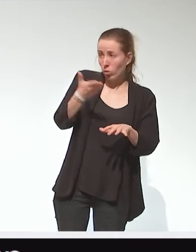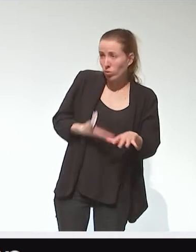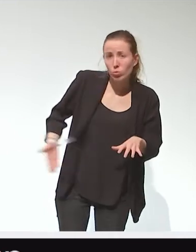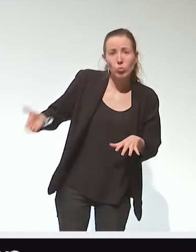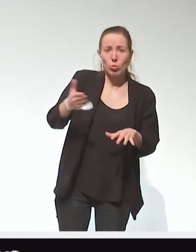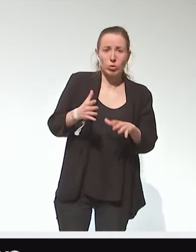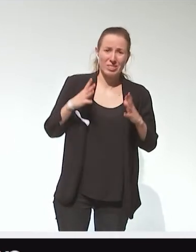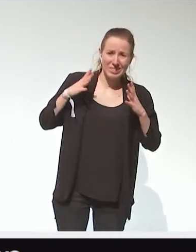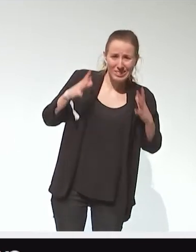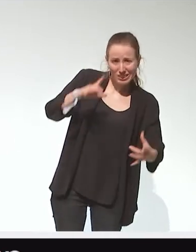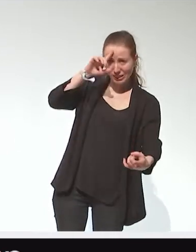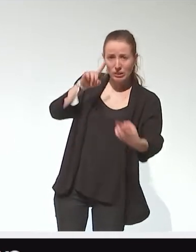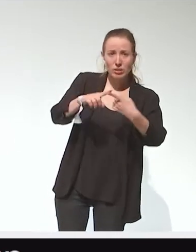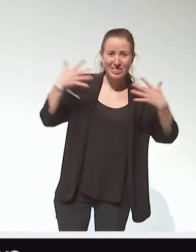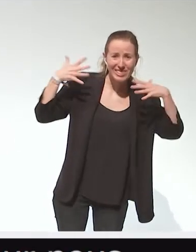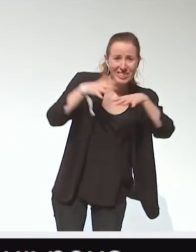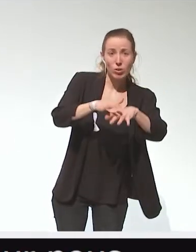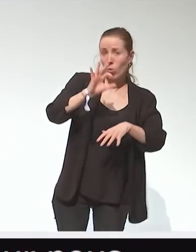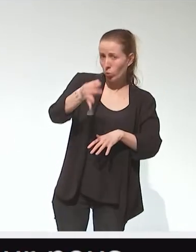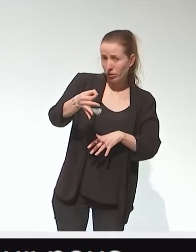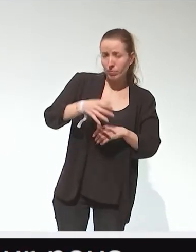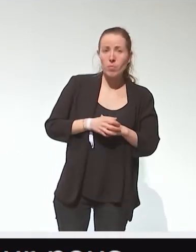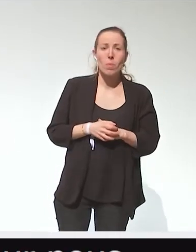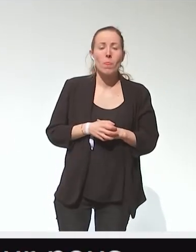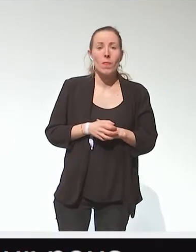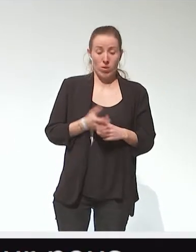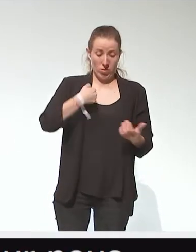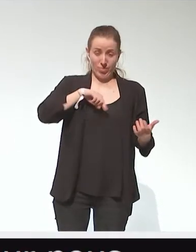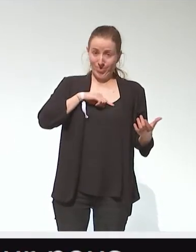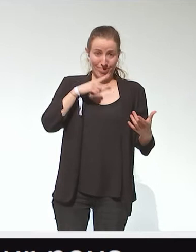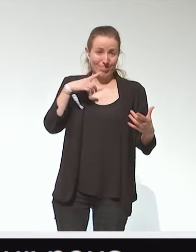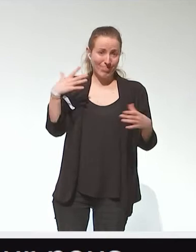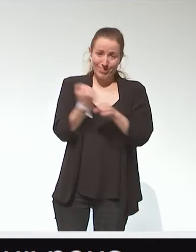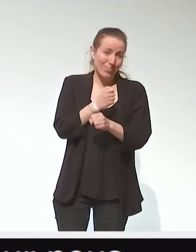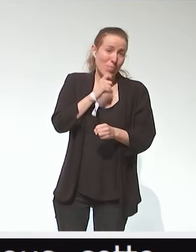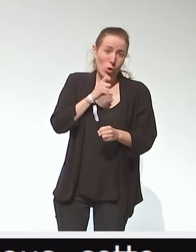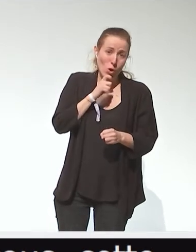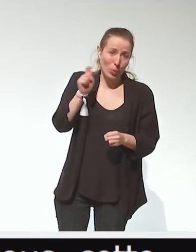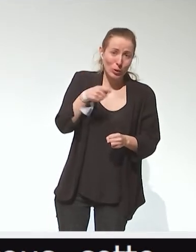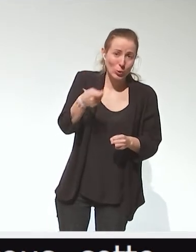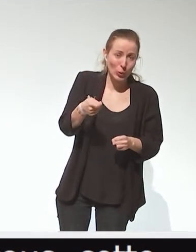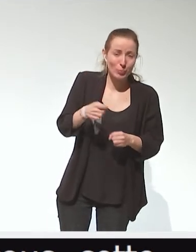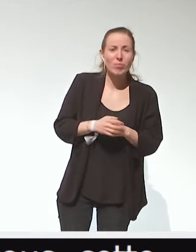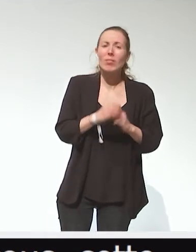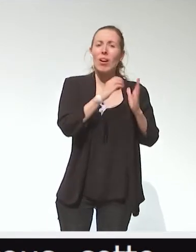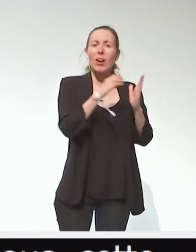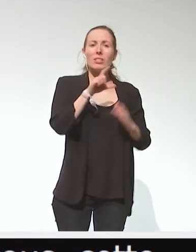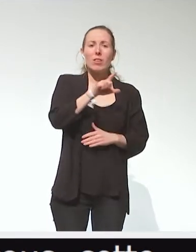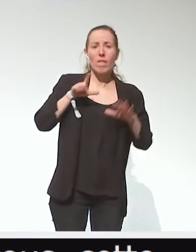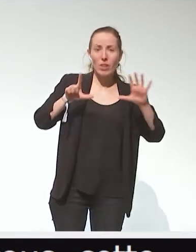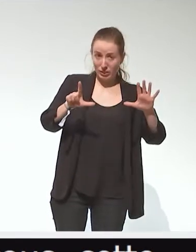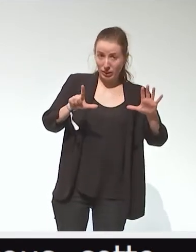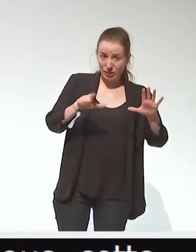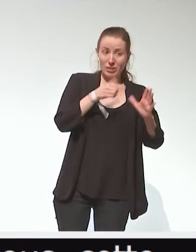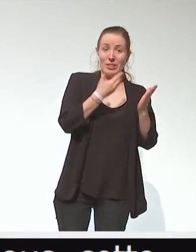society, we are not there. That's why we really need to make sure that Article 27 is at the heart of our policy making, but also for us as